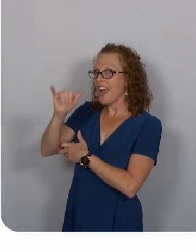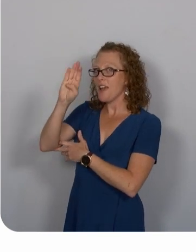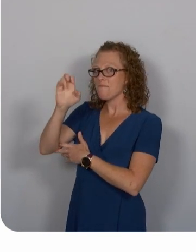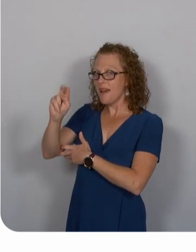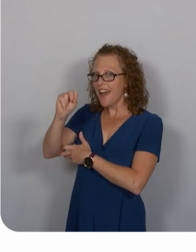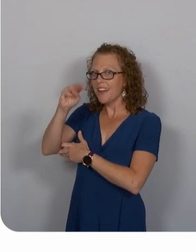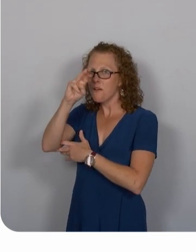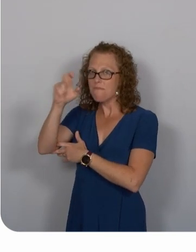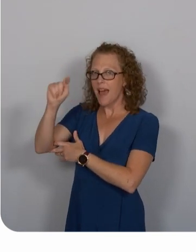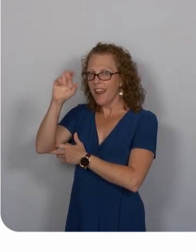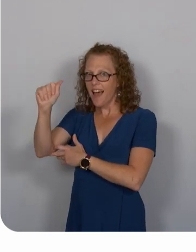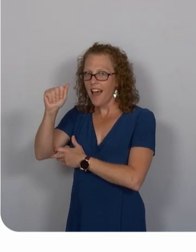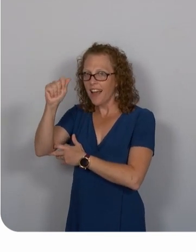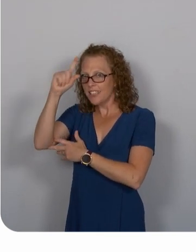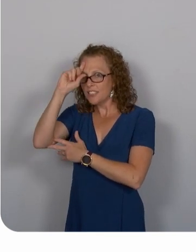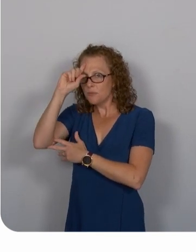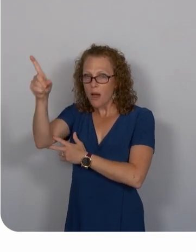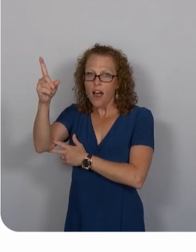Glasses Collection.